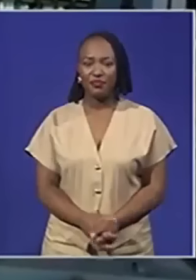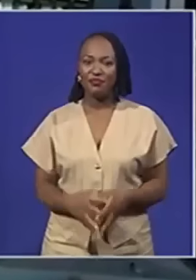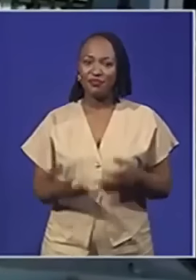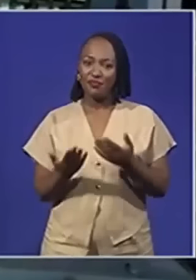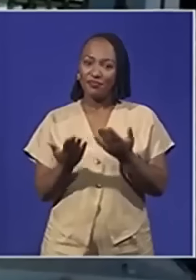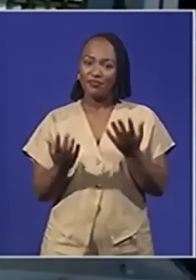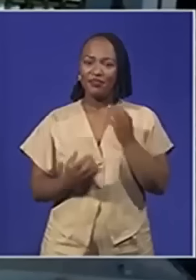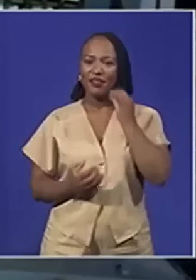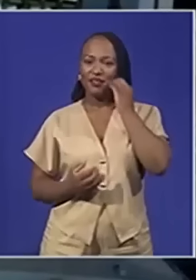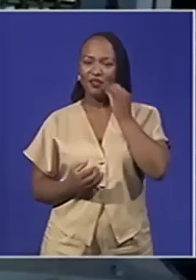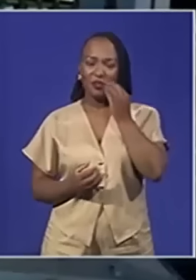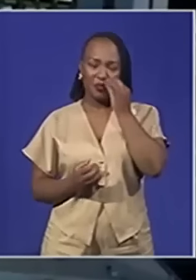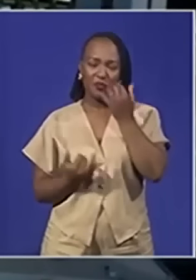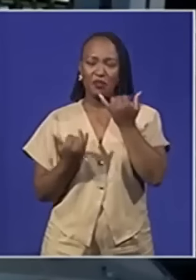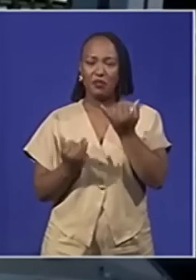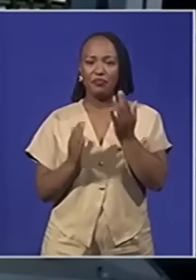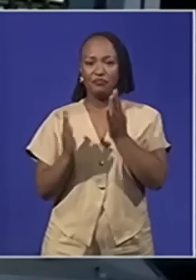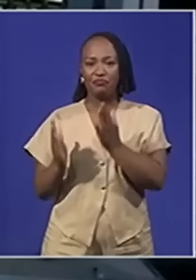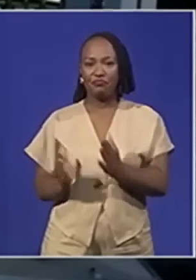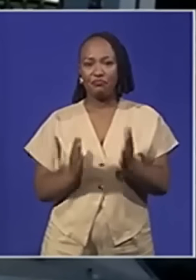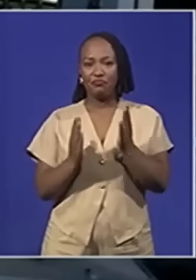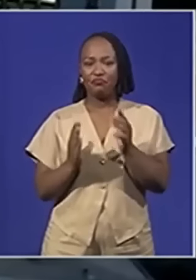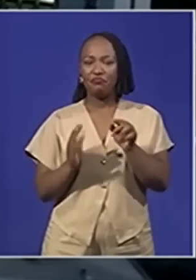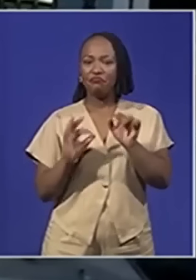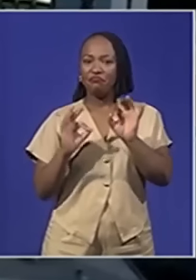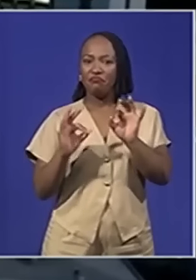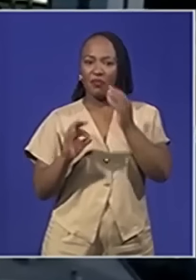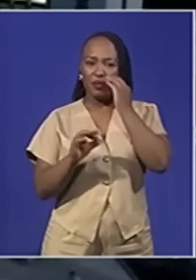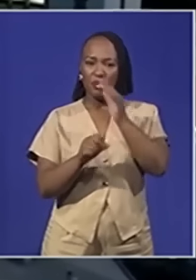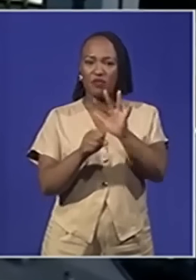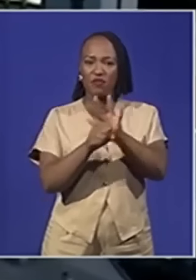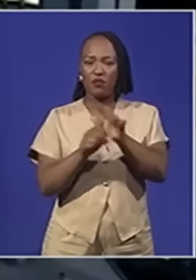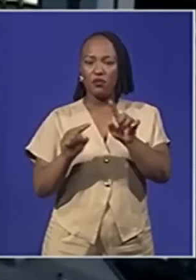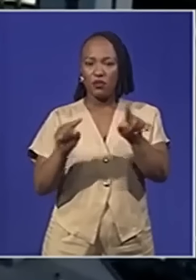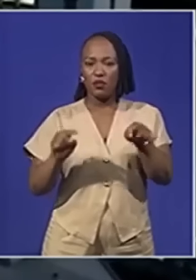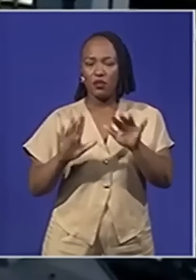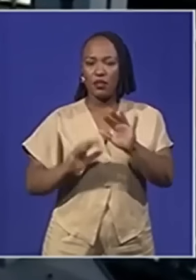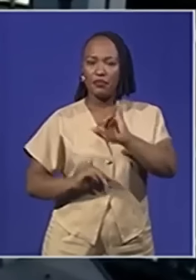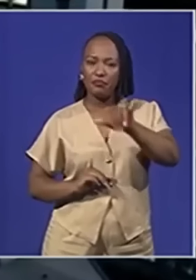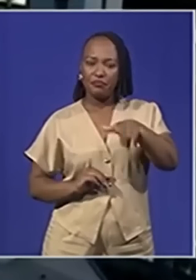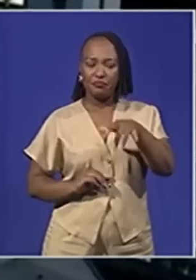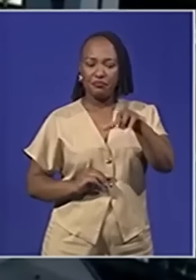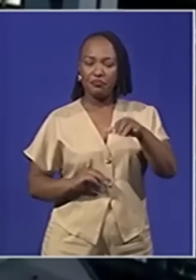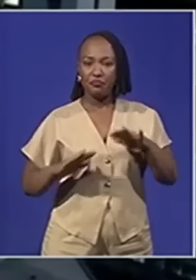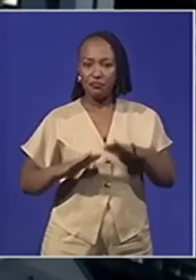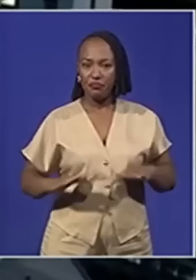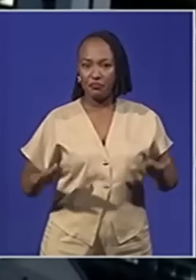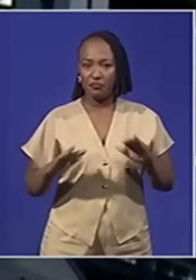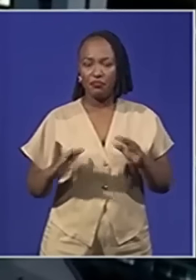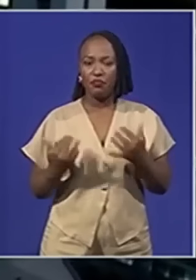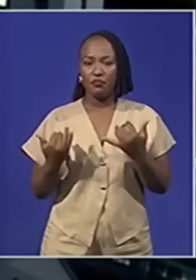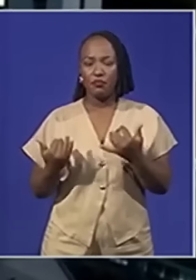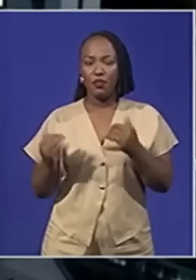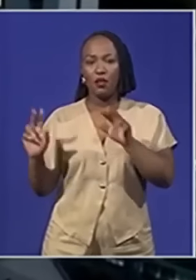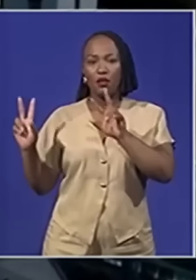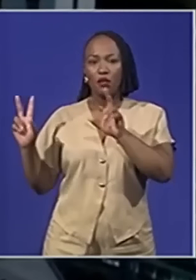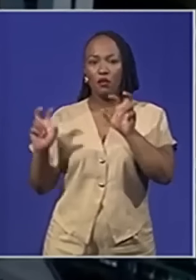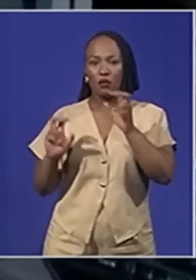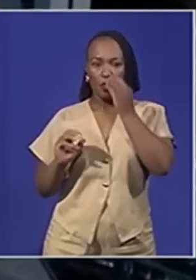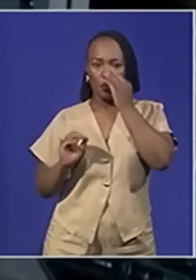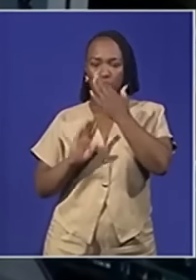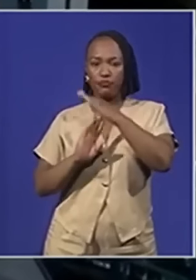Moifona wa ditaba tsa Sesotho o tlisetsa kgaswena ya ditaba ka botloloha o le Studio 10 Auckland Park, Johannesburg. Empa dihlooho tsa tsona ke